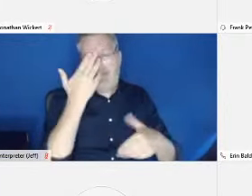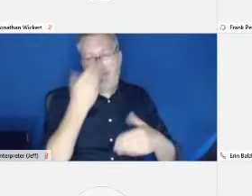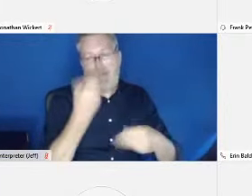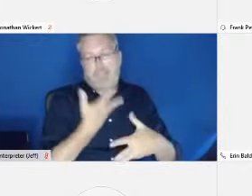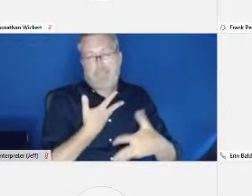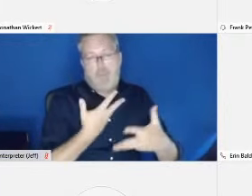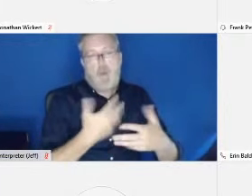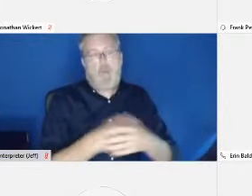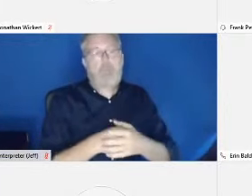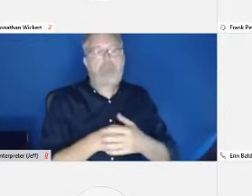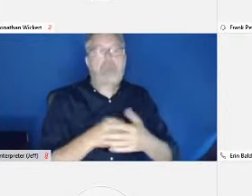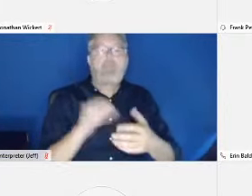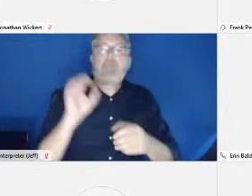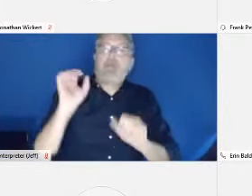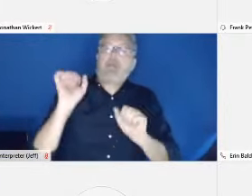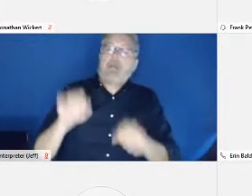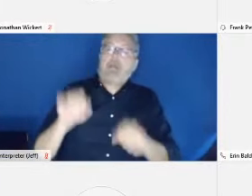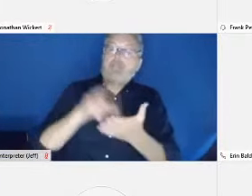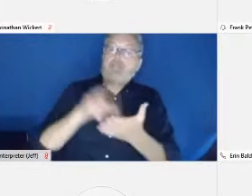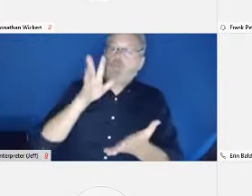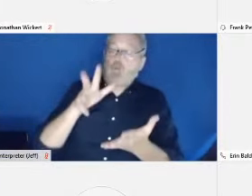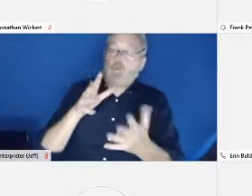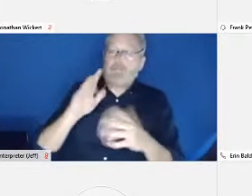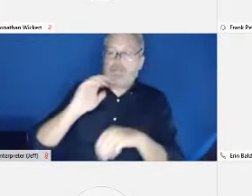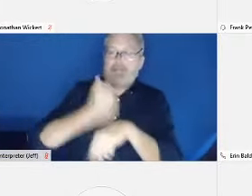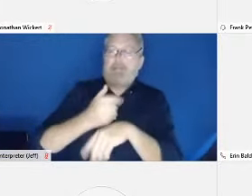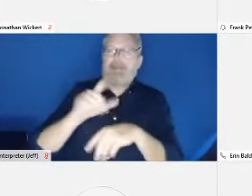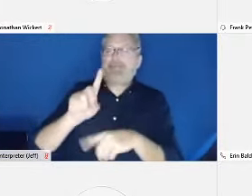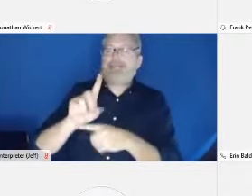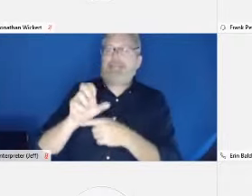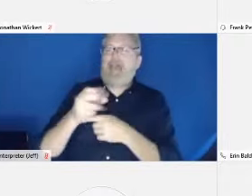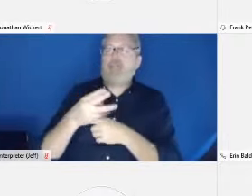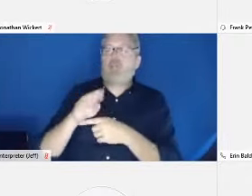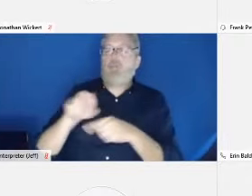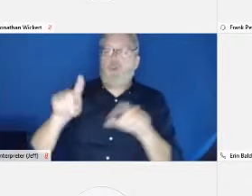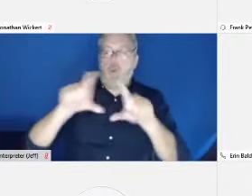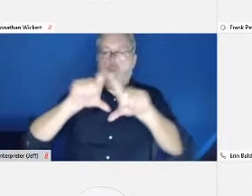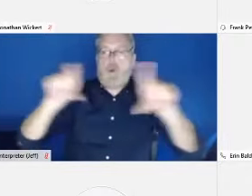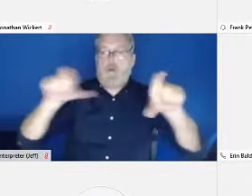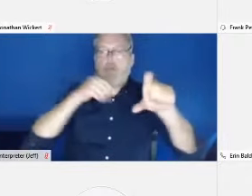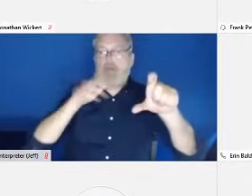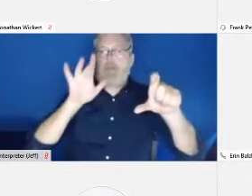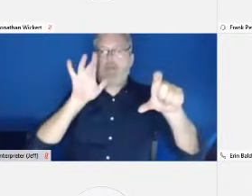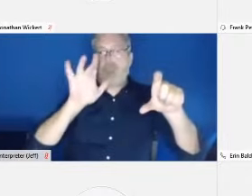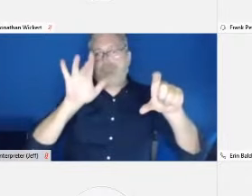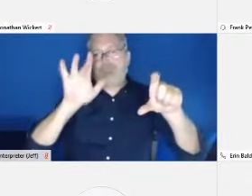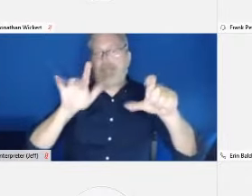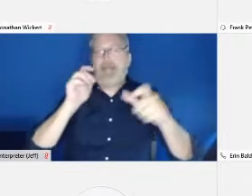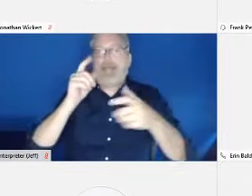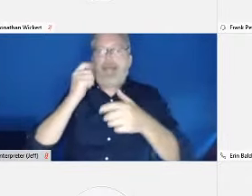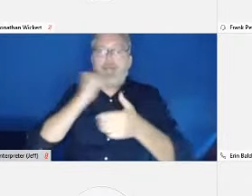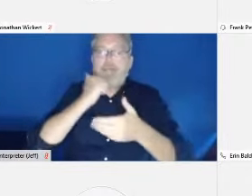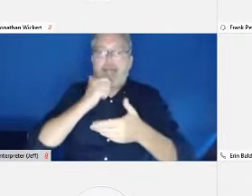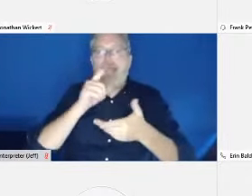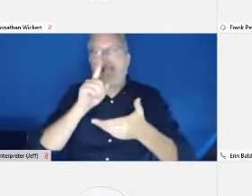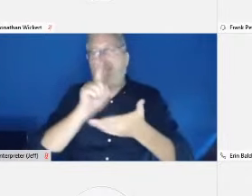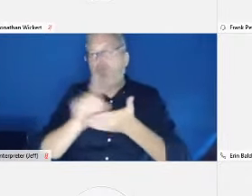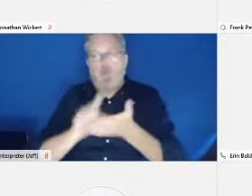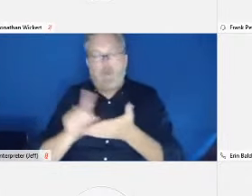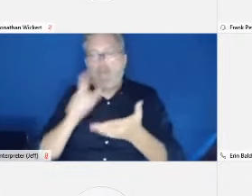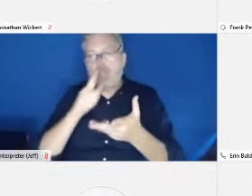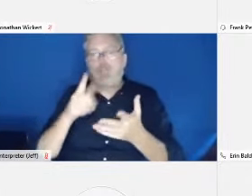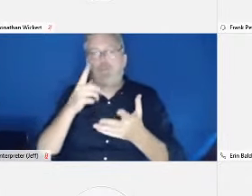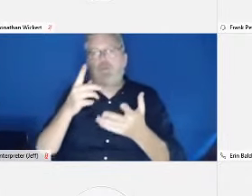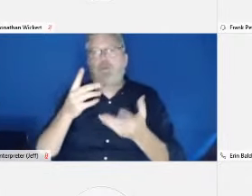create a dashboard and that they would update daily or at least more frequently than once a week with testing, positive cases, numbers isolating,